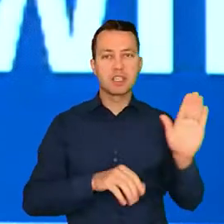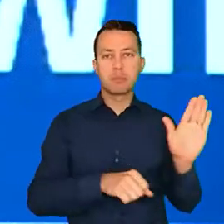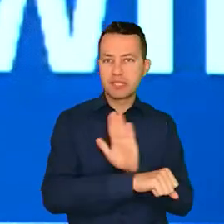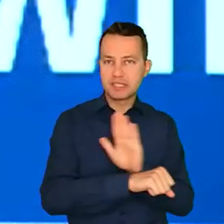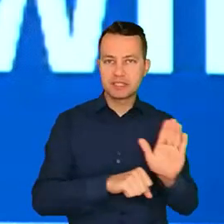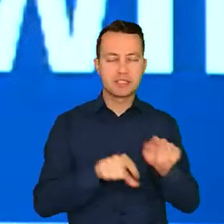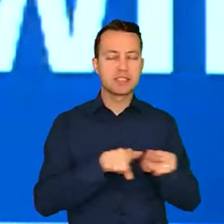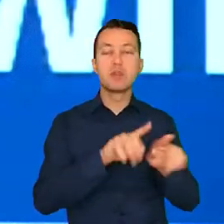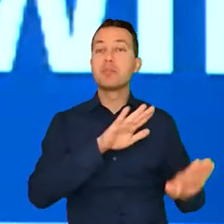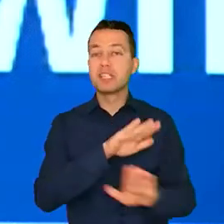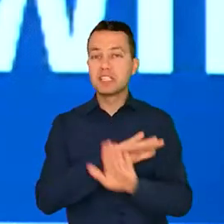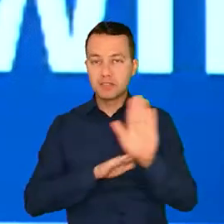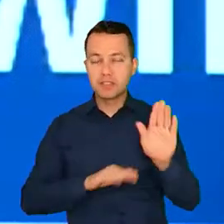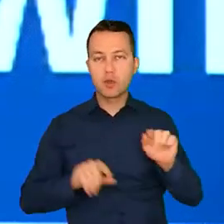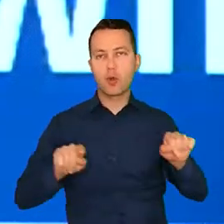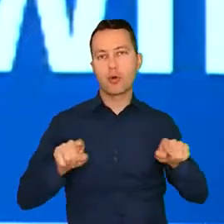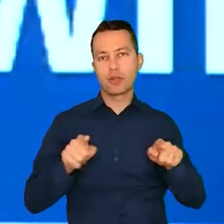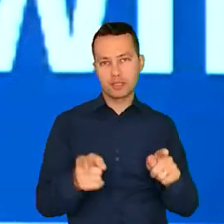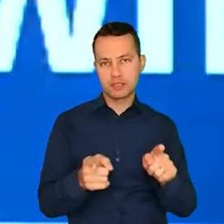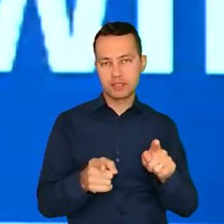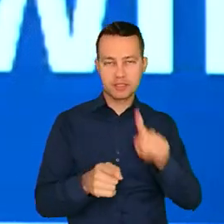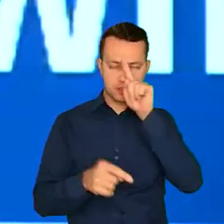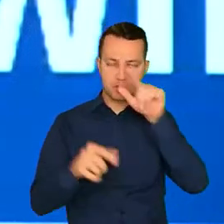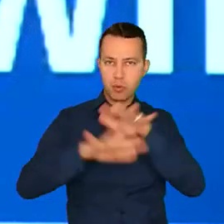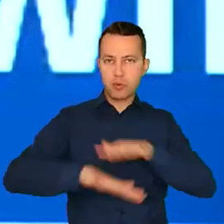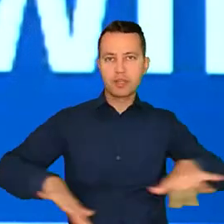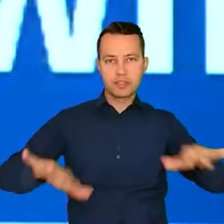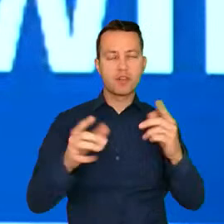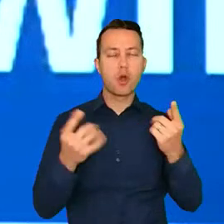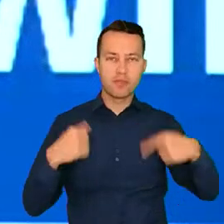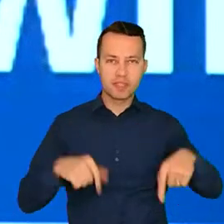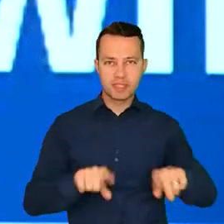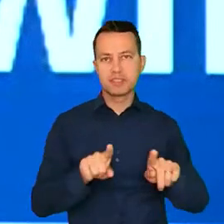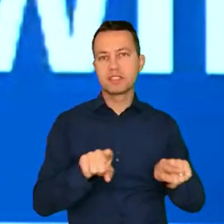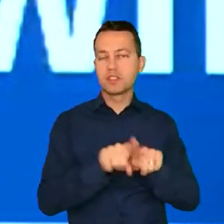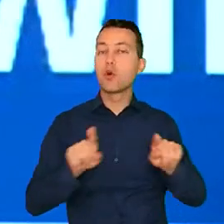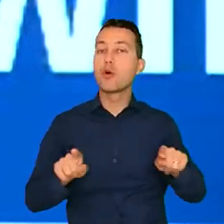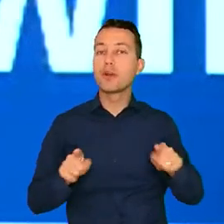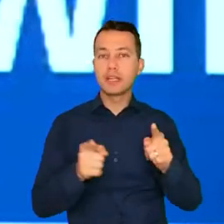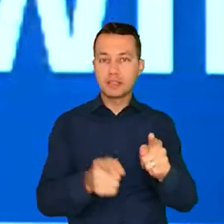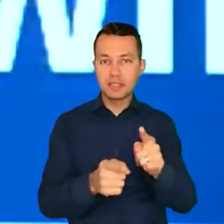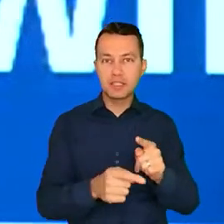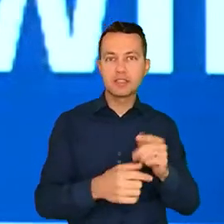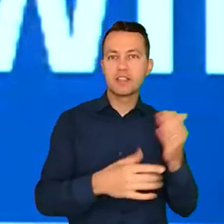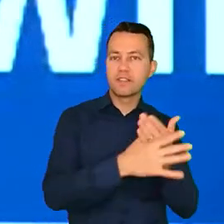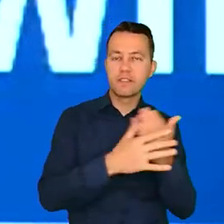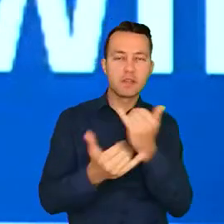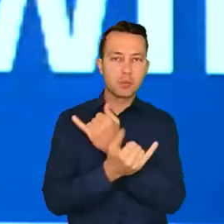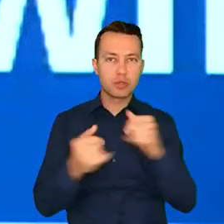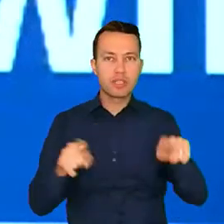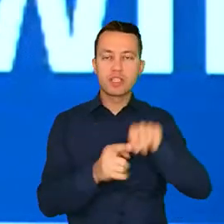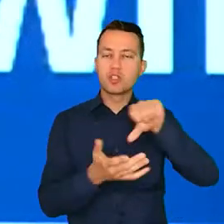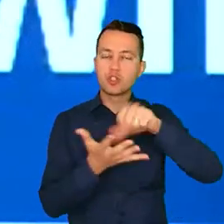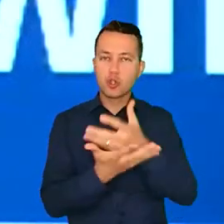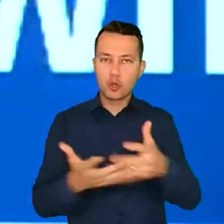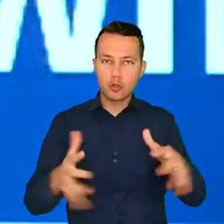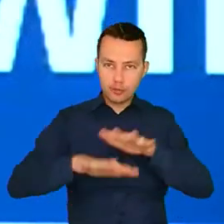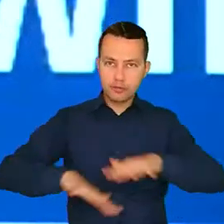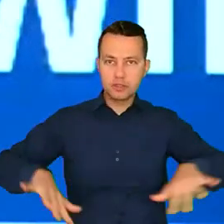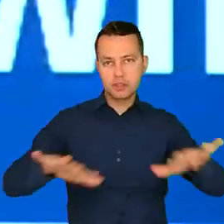administration, representatives of business, civic society organizations, industry organizations,